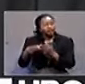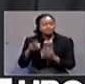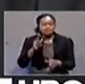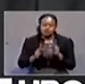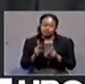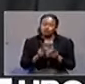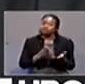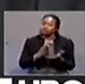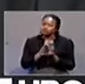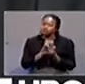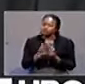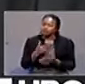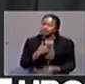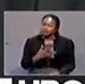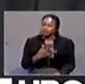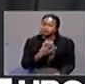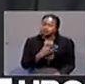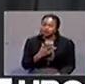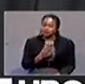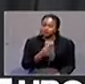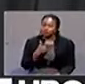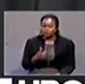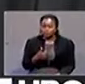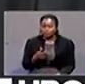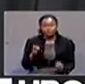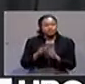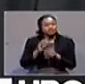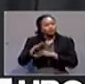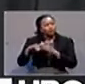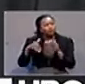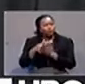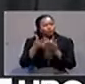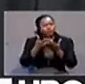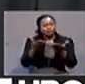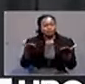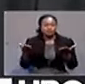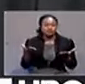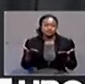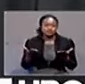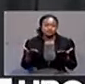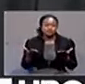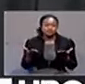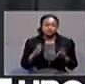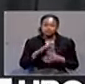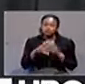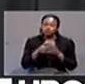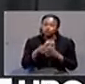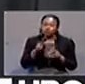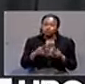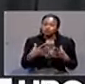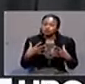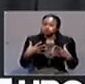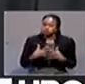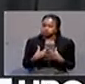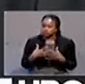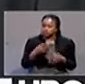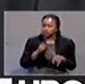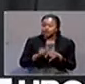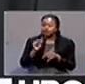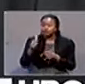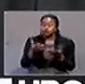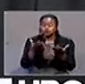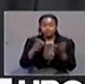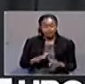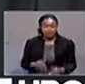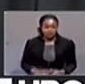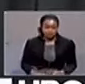truly I was touched, and all of us were saddened by his death at a